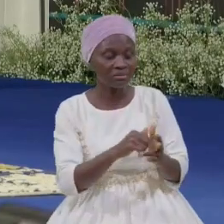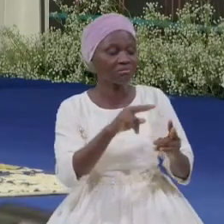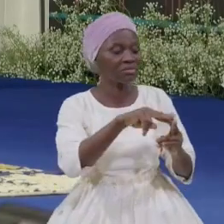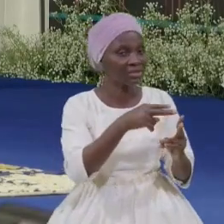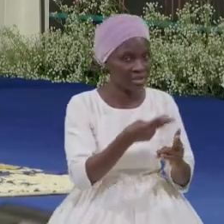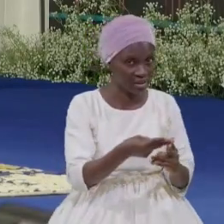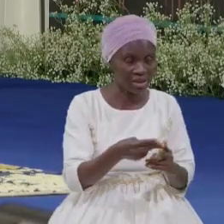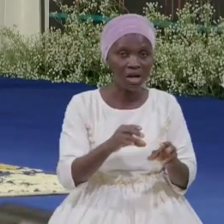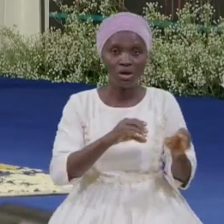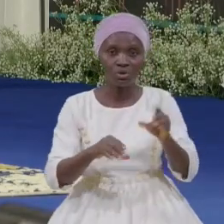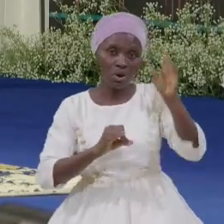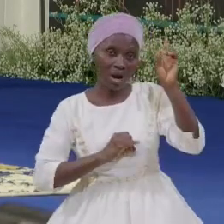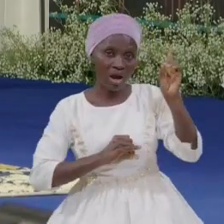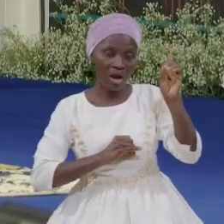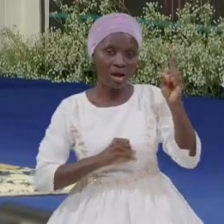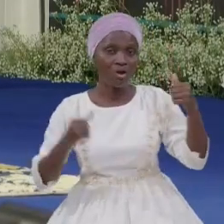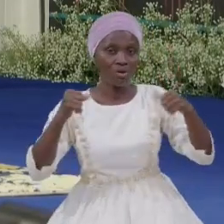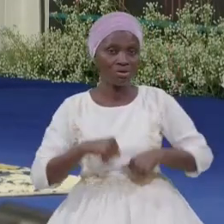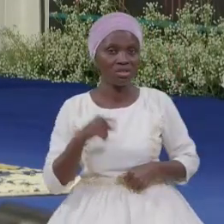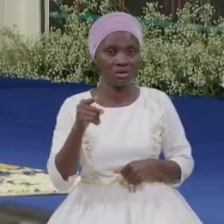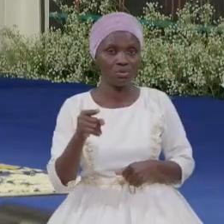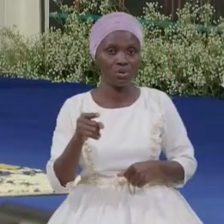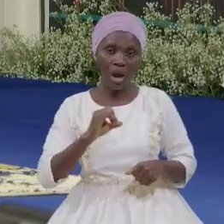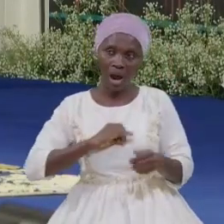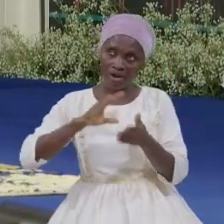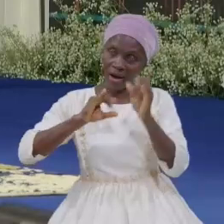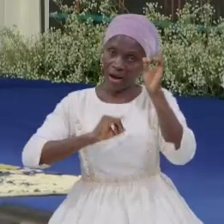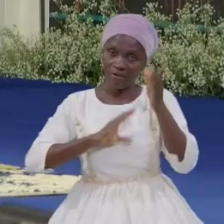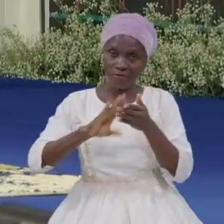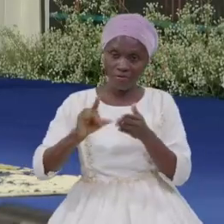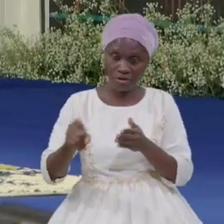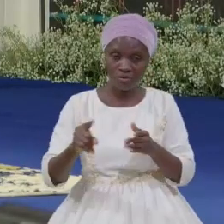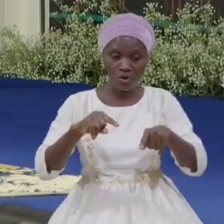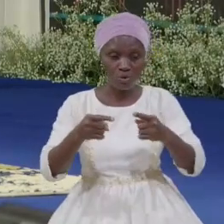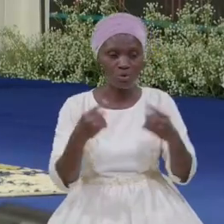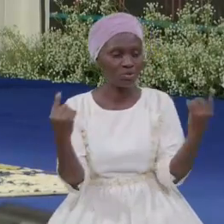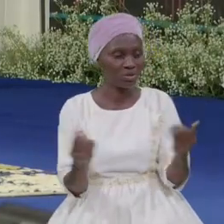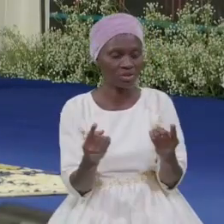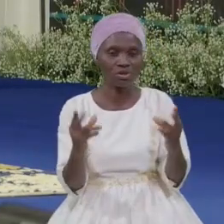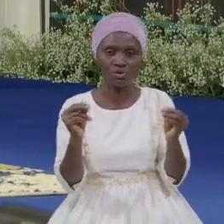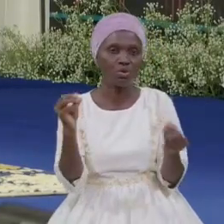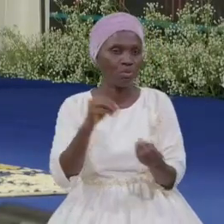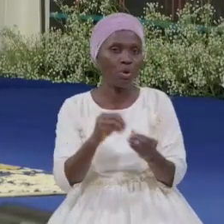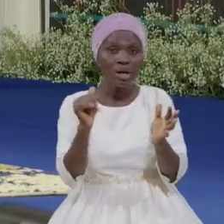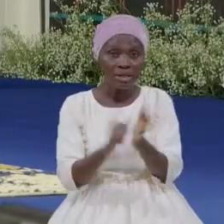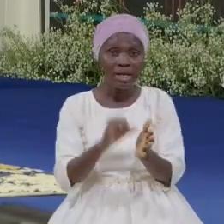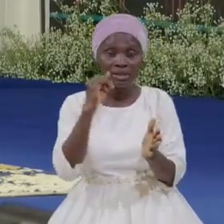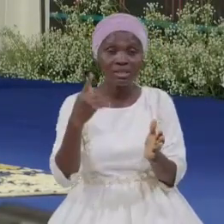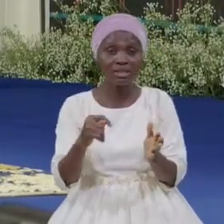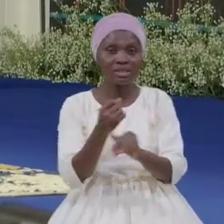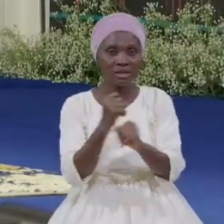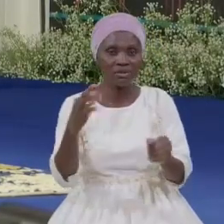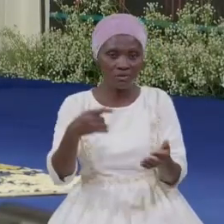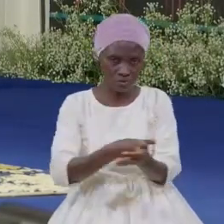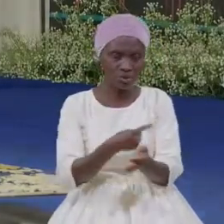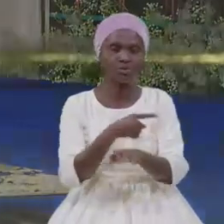Go and sin no more. That's the salvation of the gospel time. And the